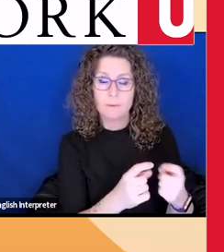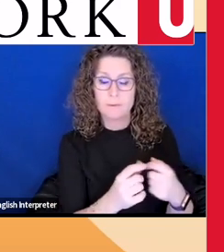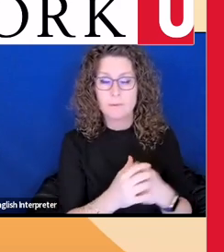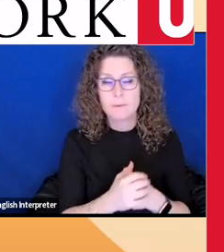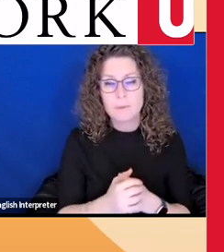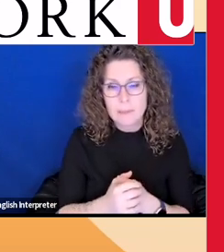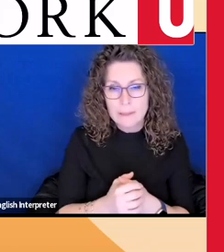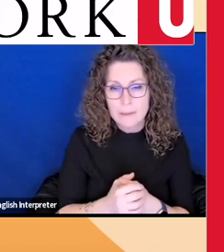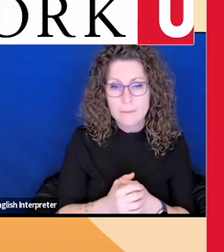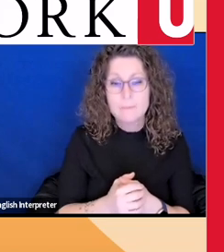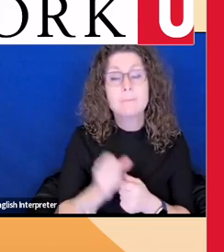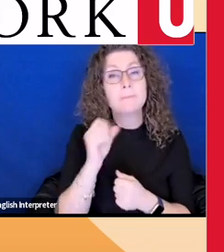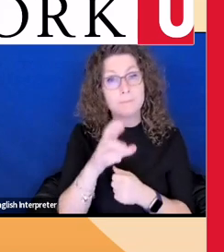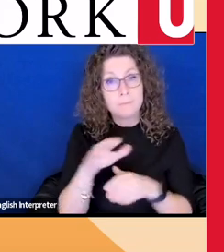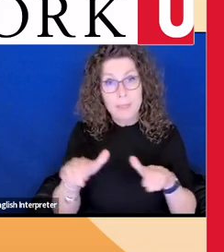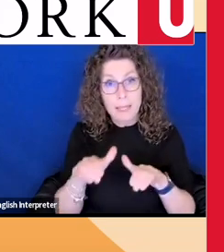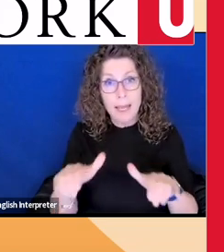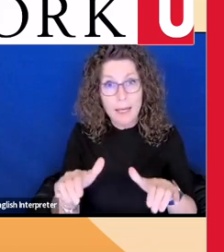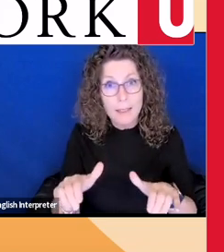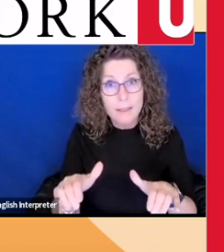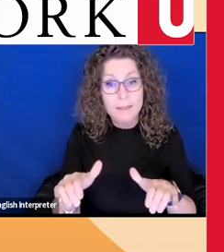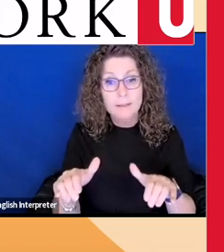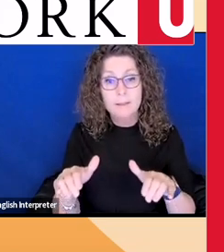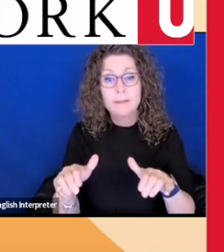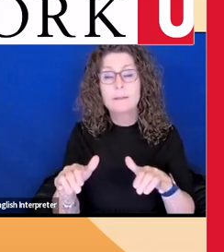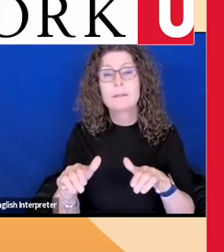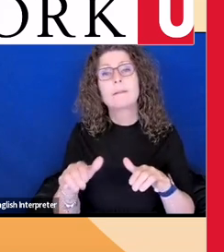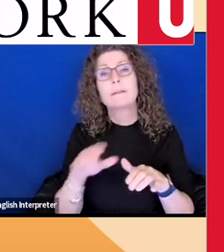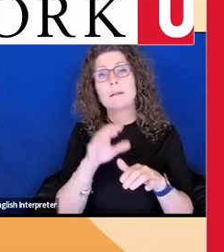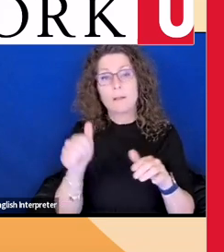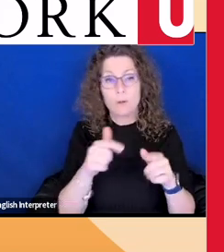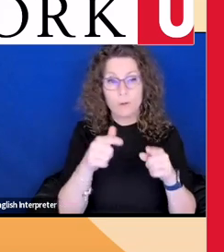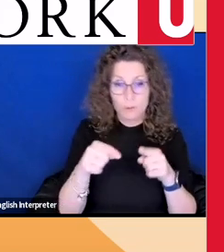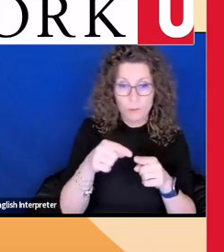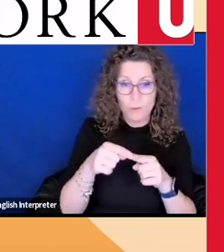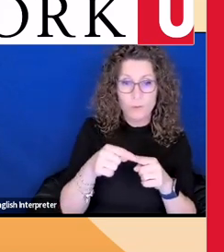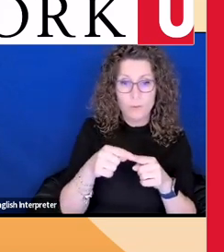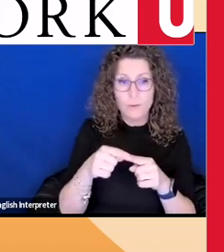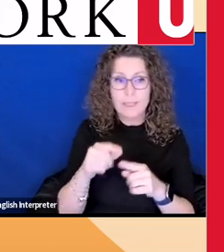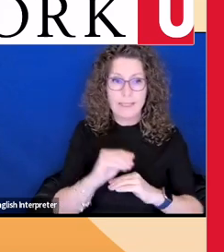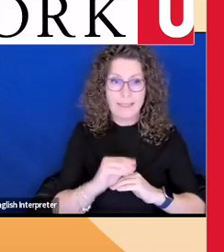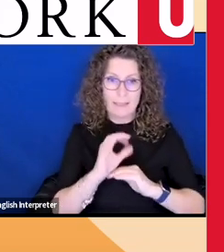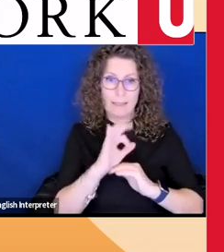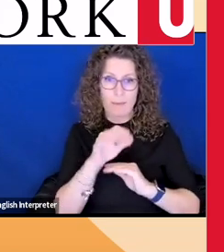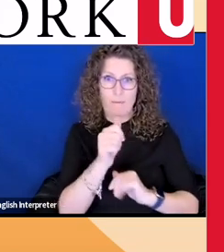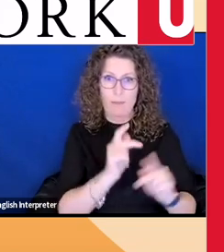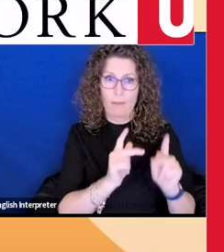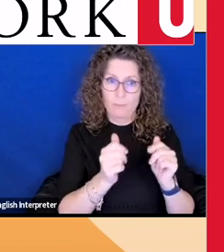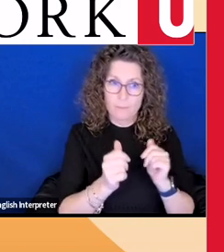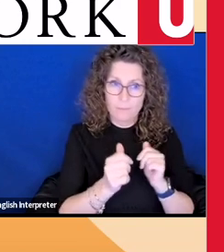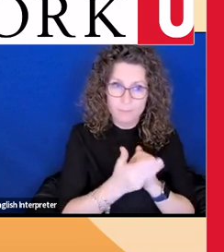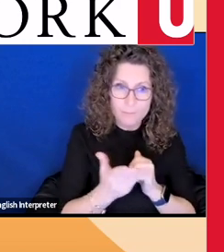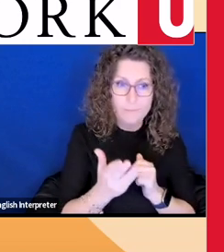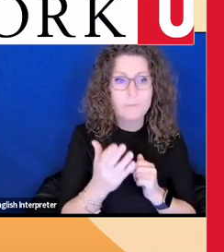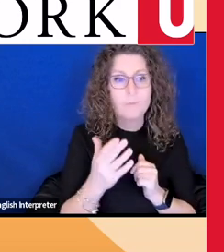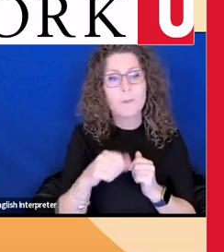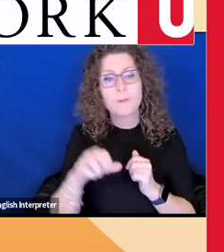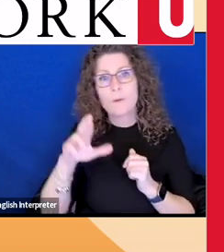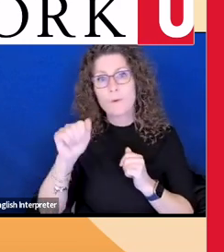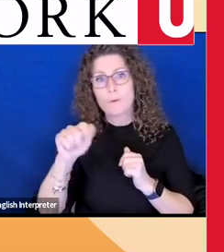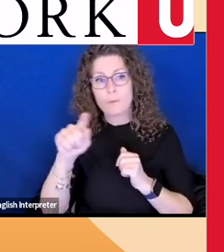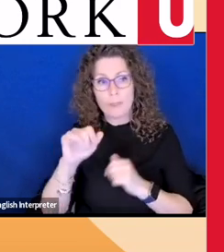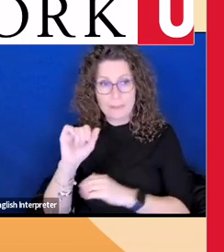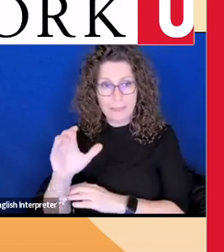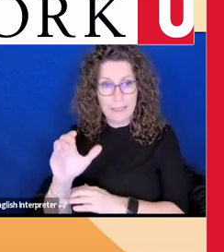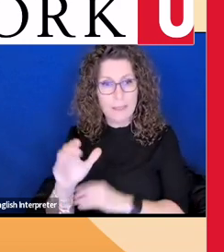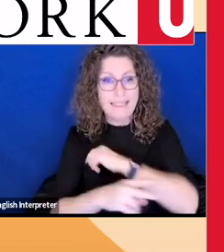Or in fact, as an act, in the words of Shireen Razak, of stealing the pain of others. As such, expressions of solidarity are